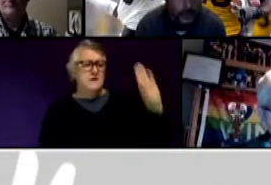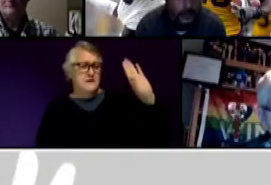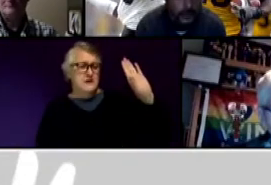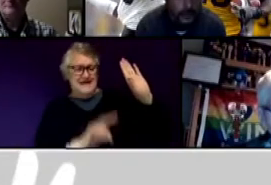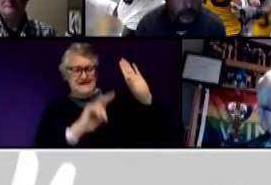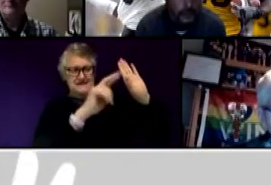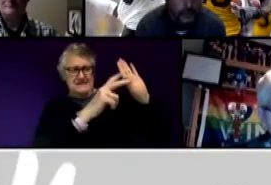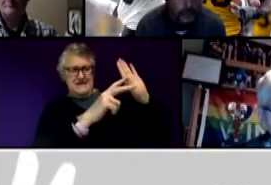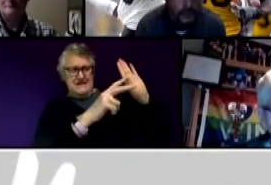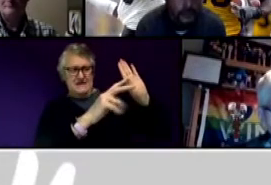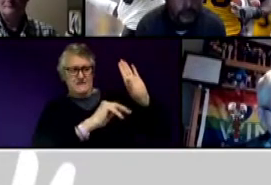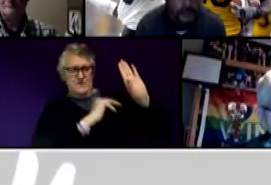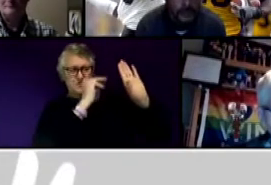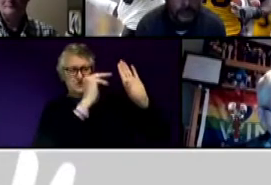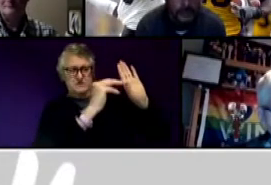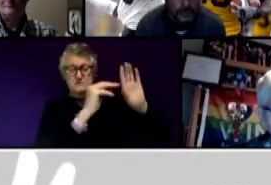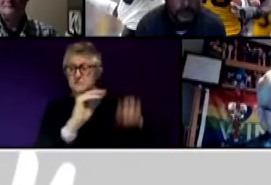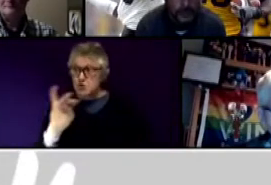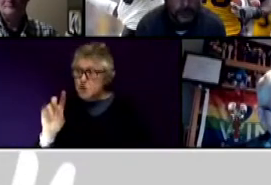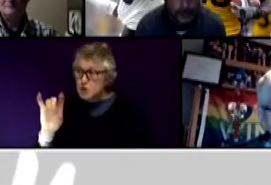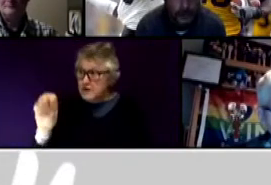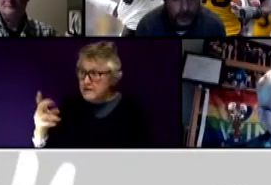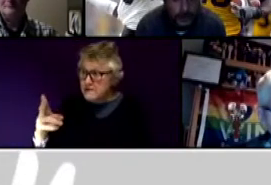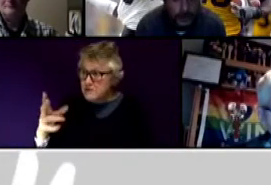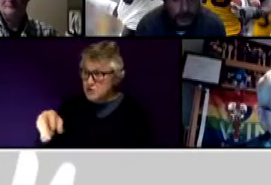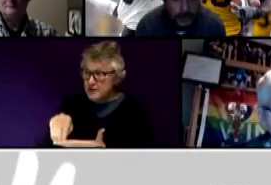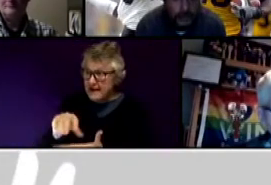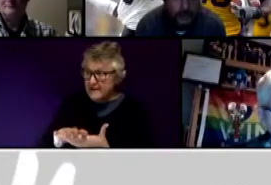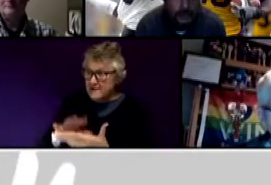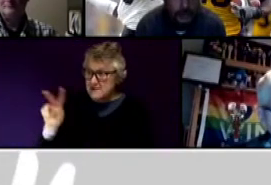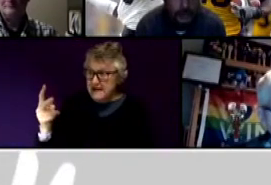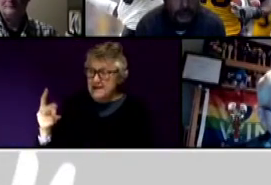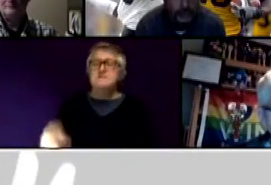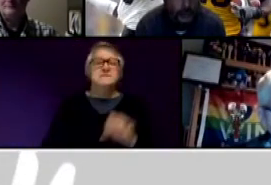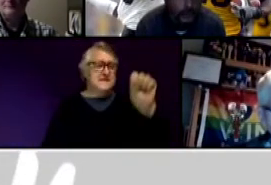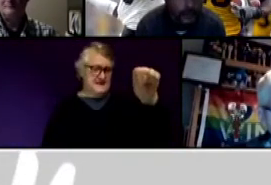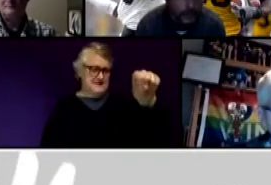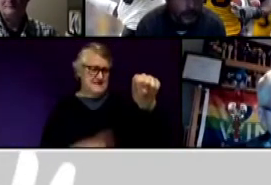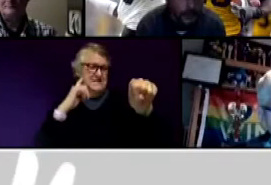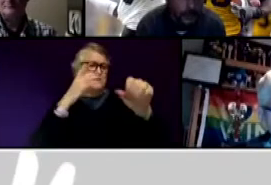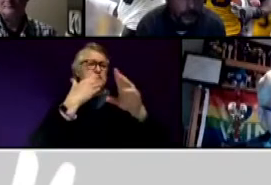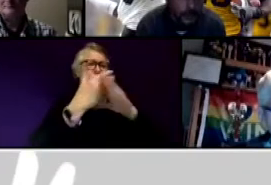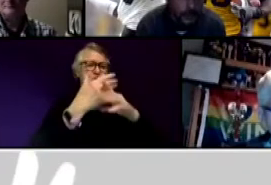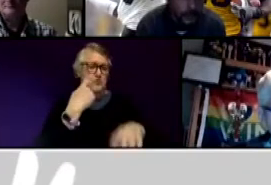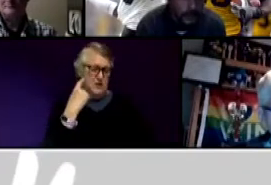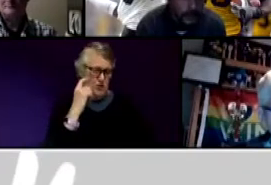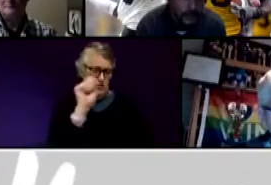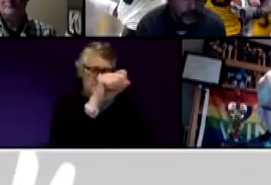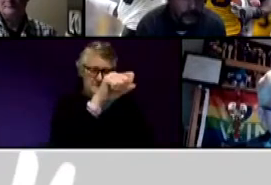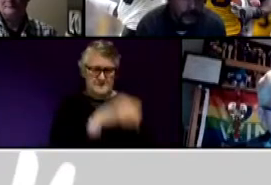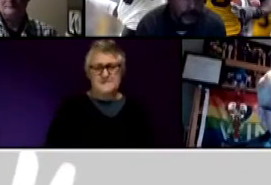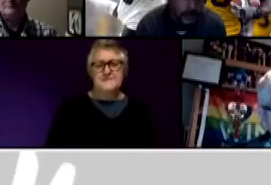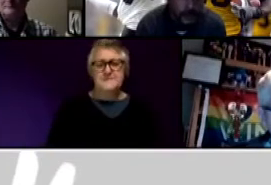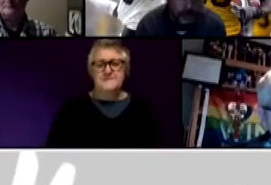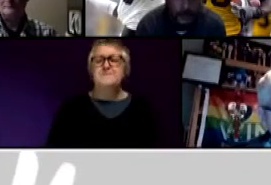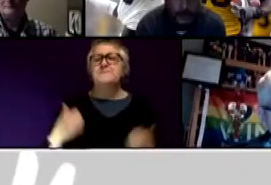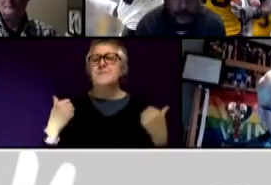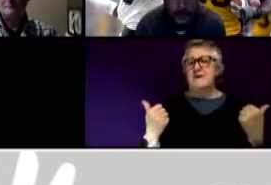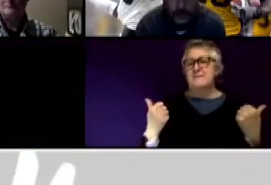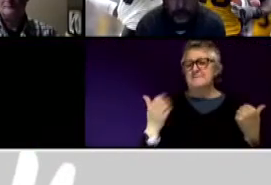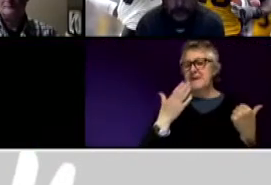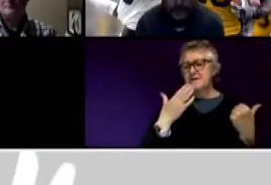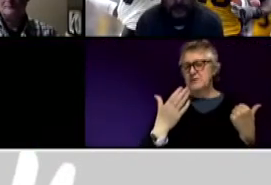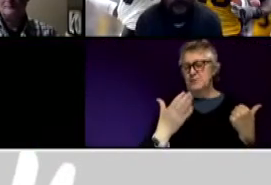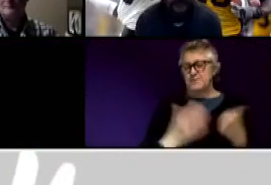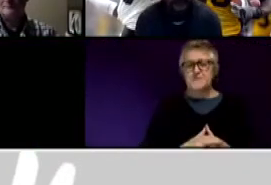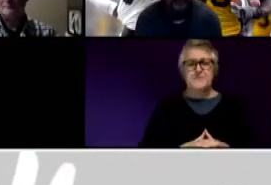Judith, did you get the second? That sounds good. We heard. Okay, great. Thank you.